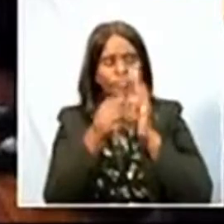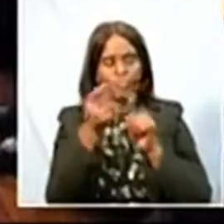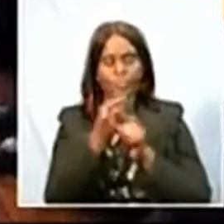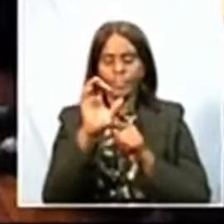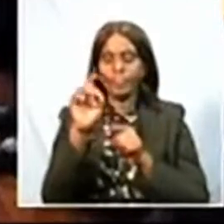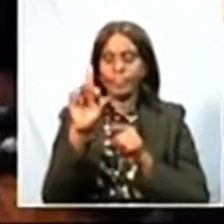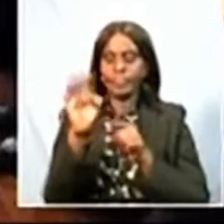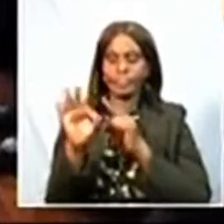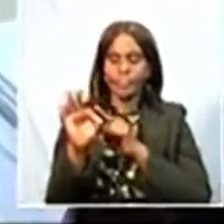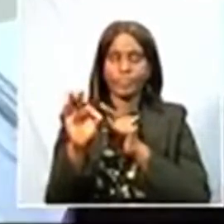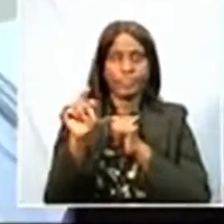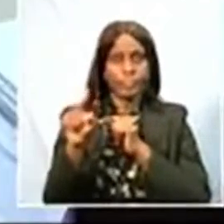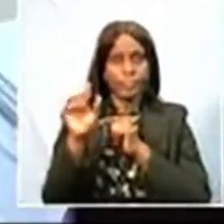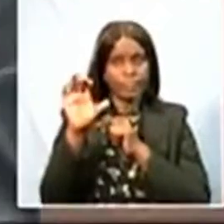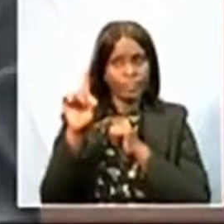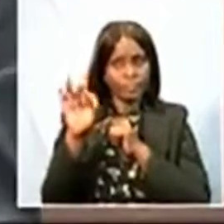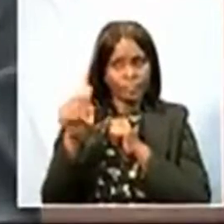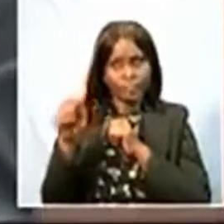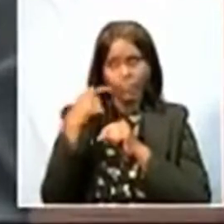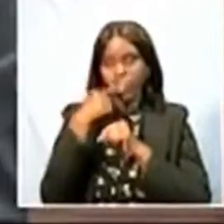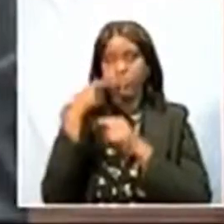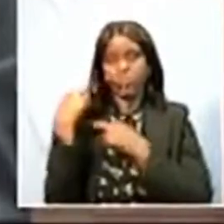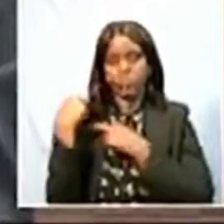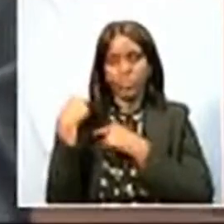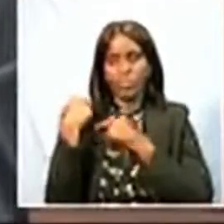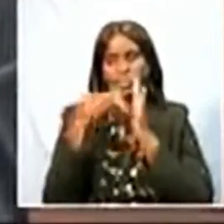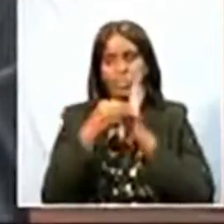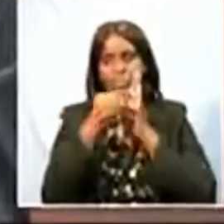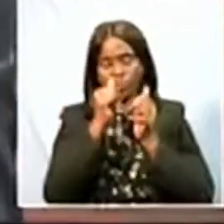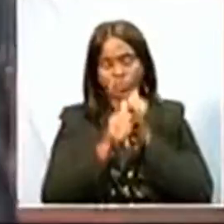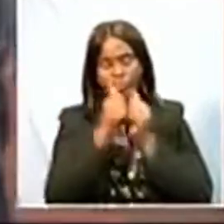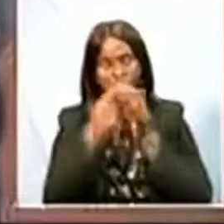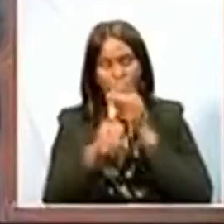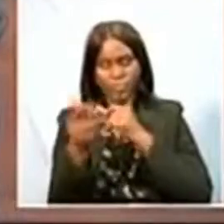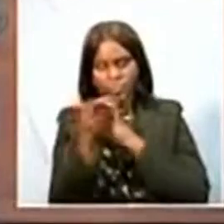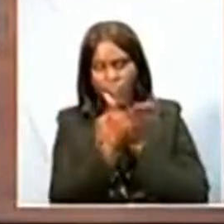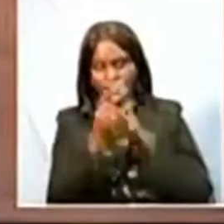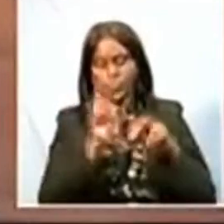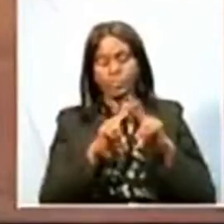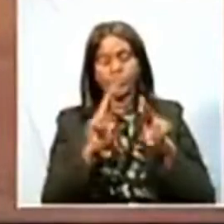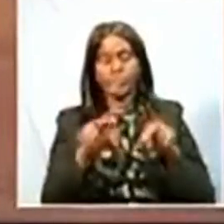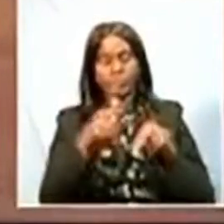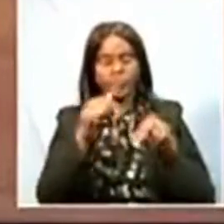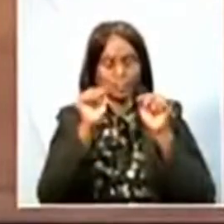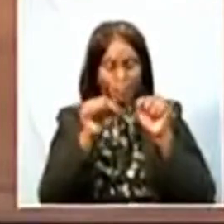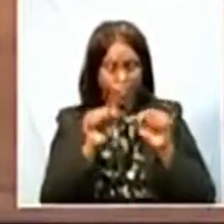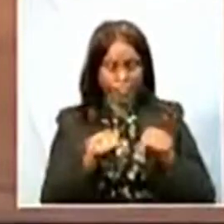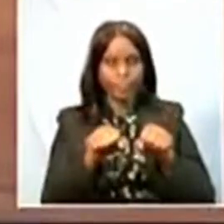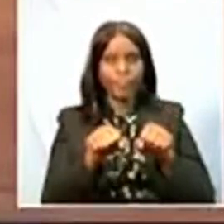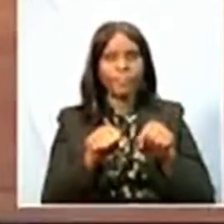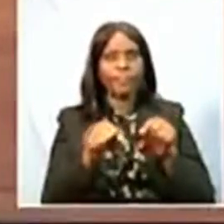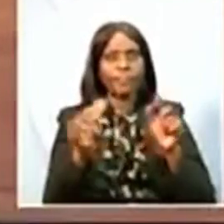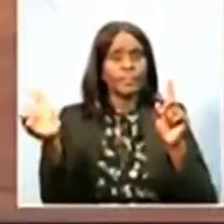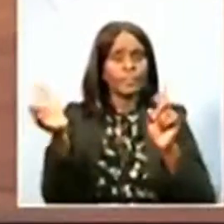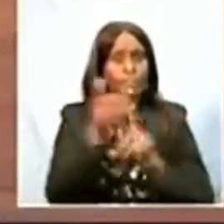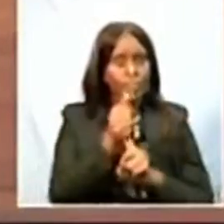CDF. Because CDF is the one that is guiding you, which the chairperson ably